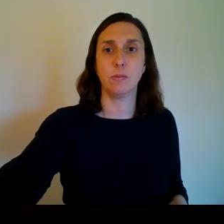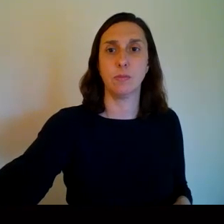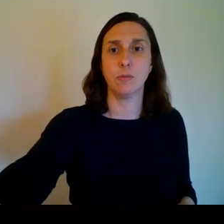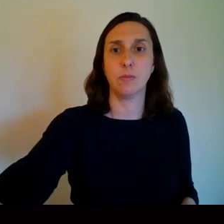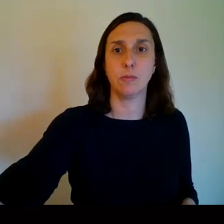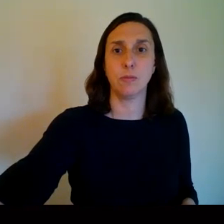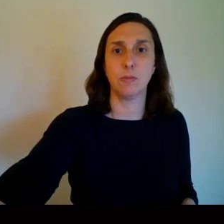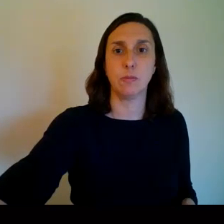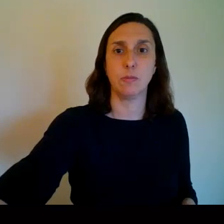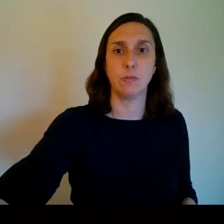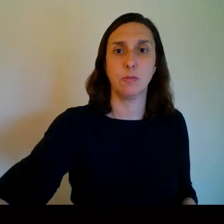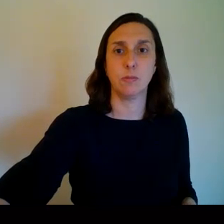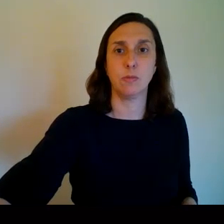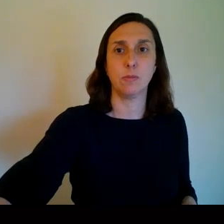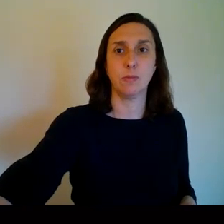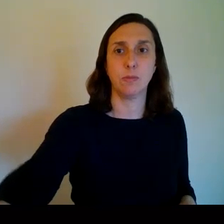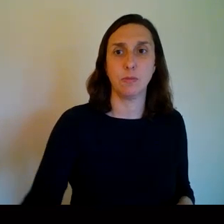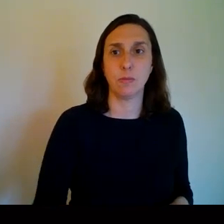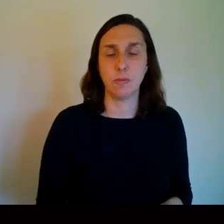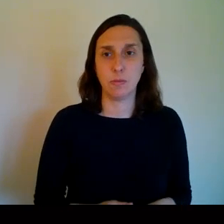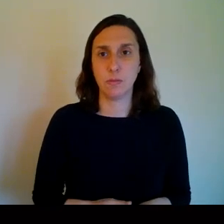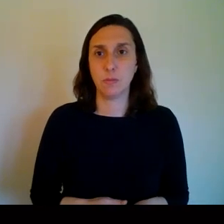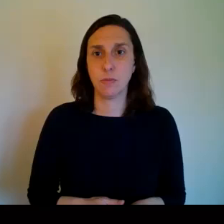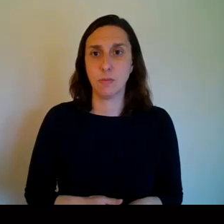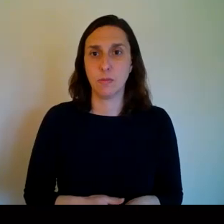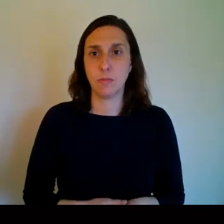I won't write how I tend to write it. We'll make that assumption.